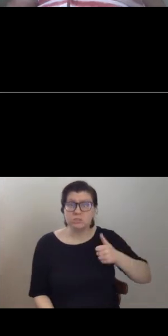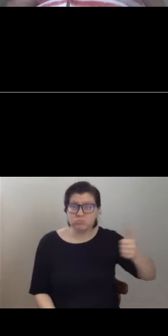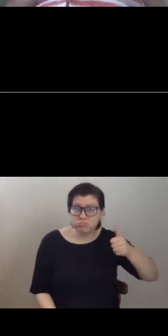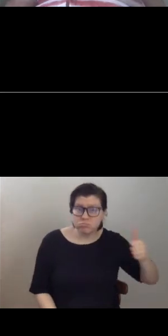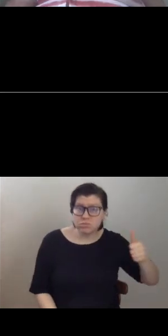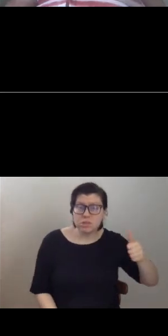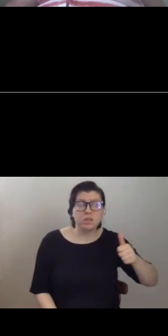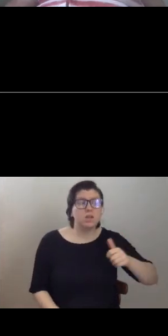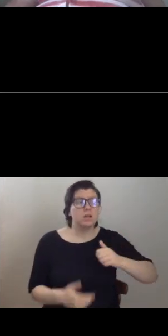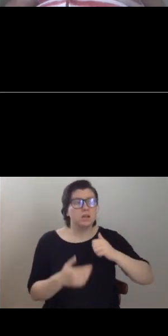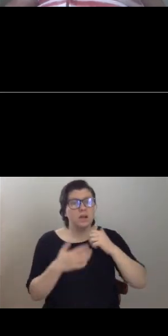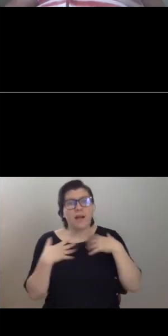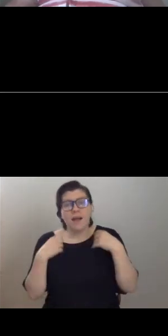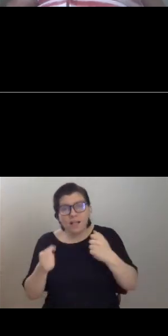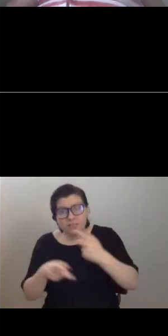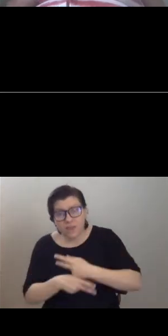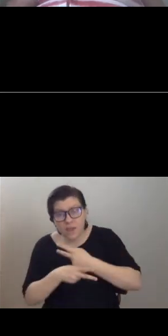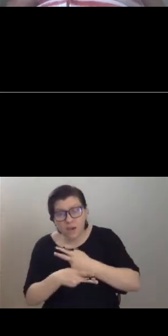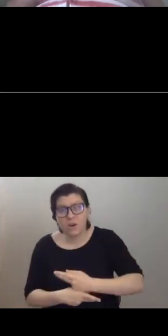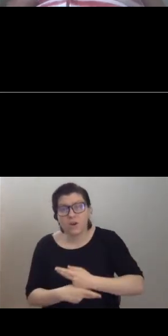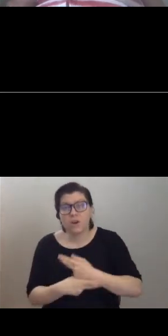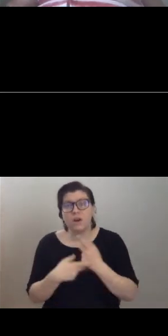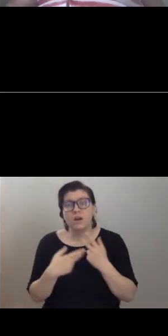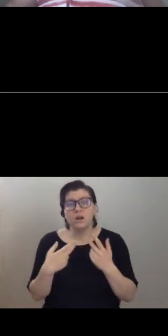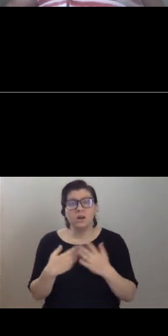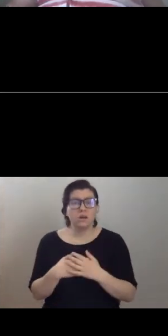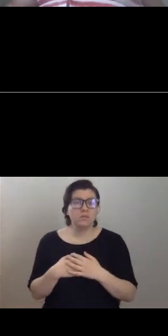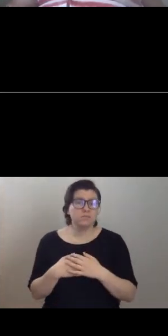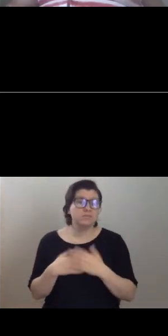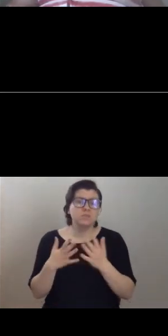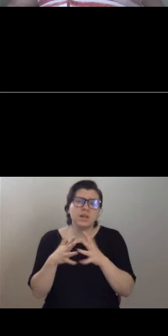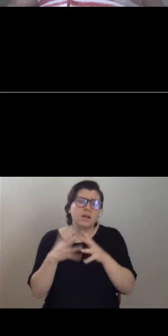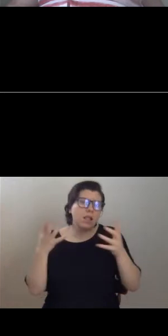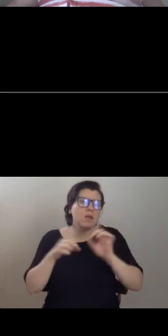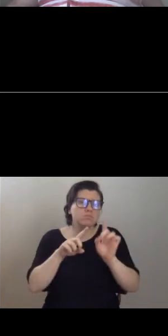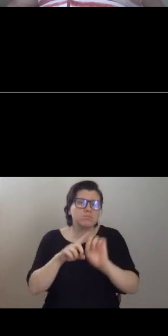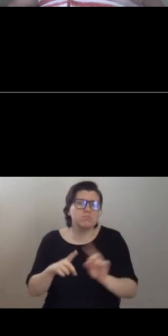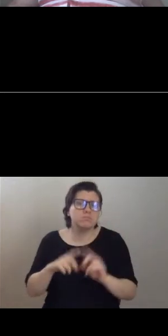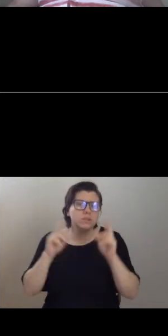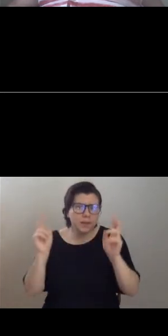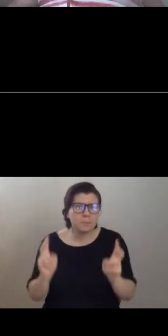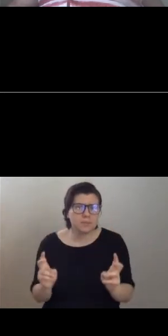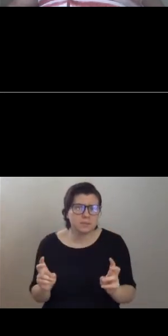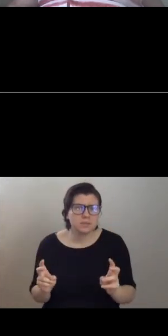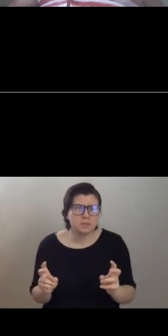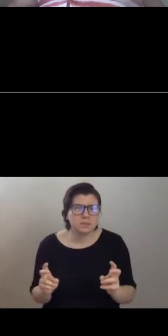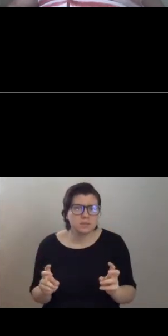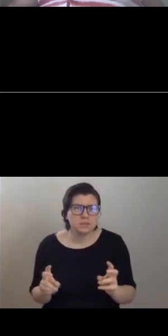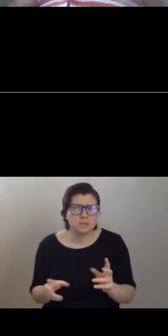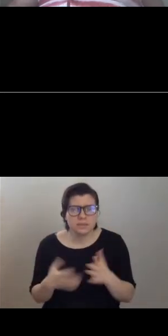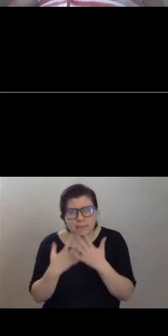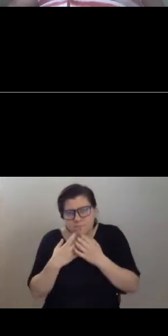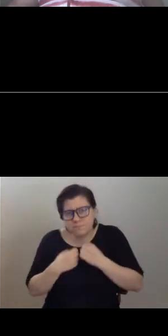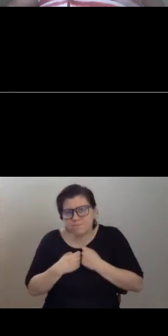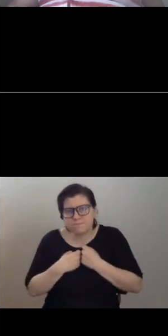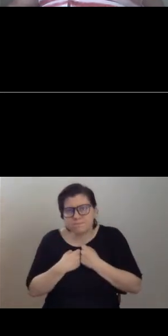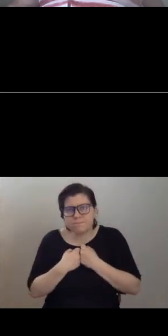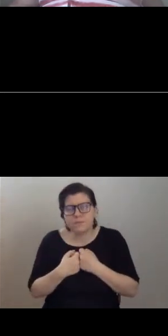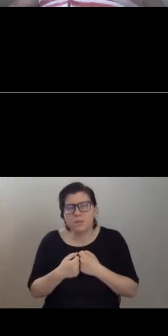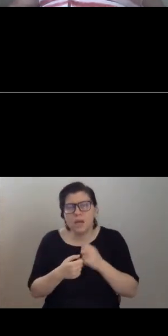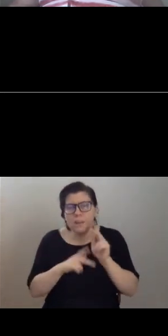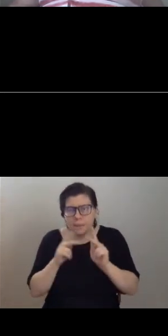health care, about just a lot of different topics that matter and that people